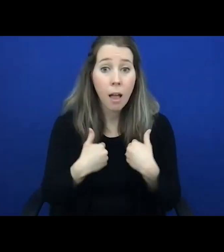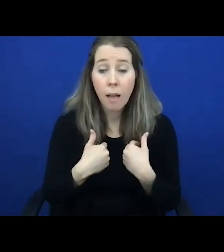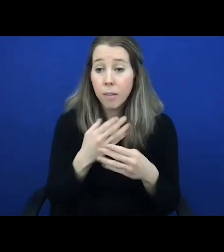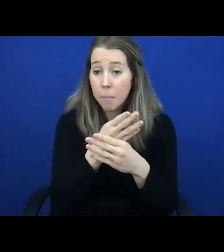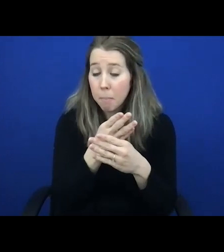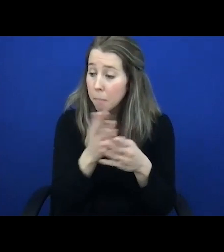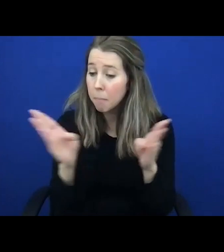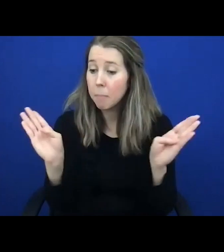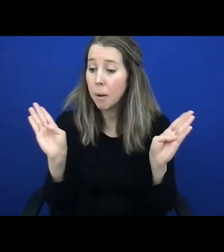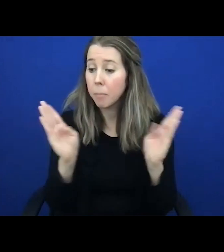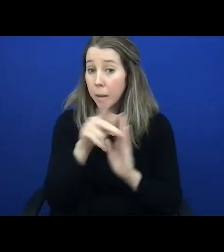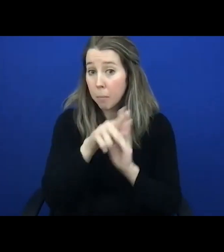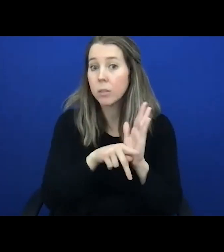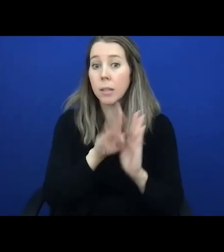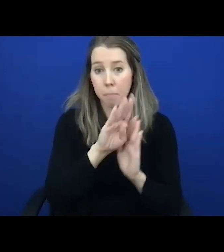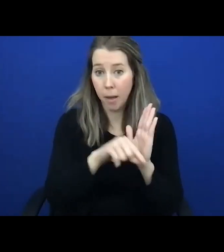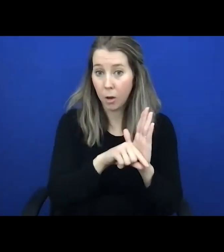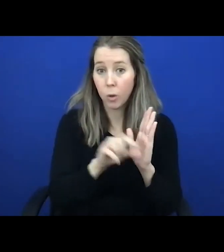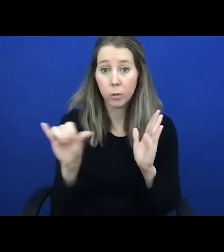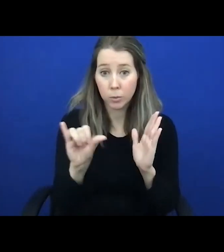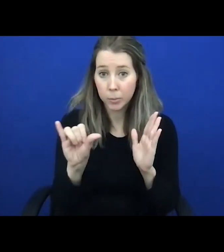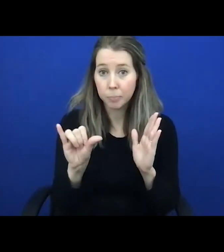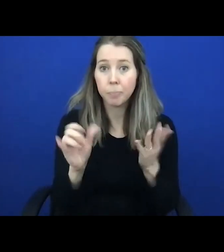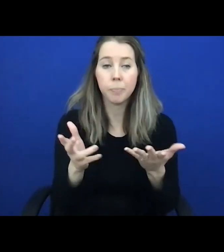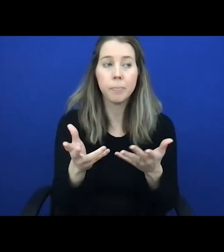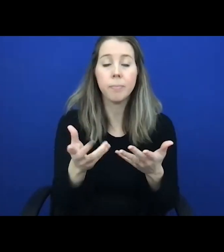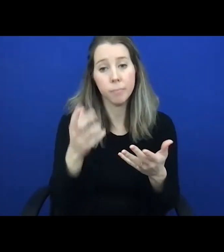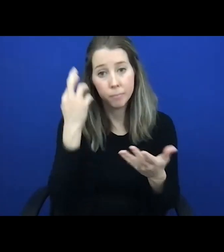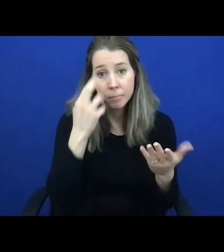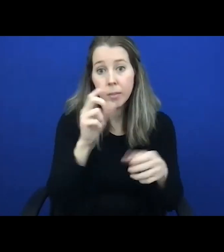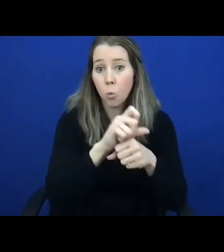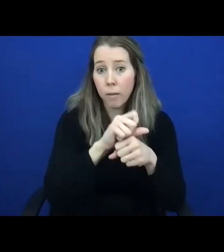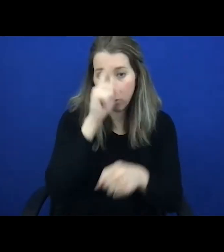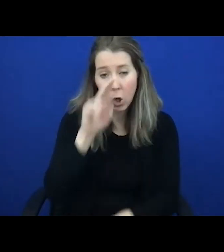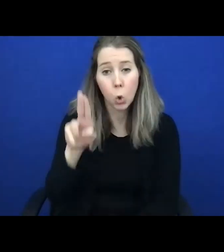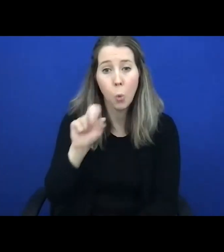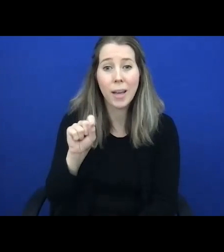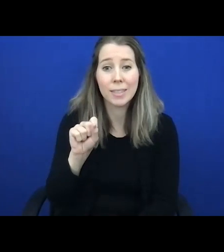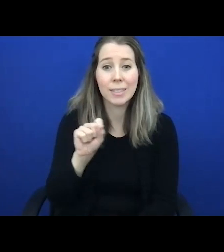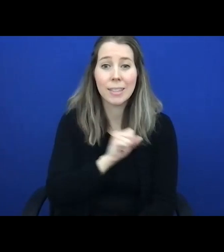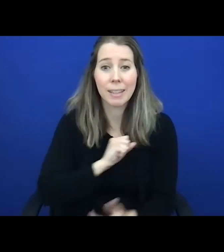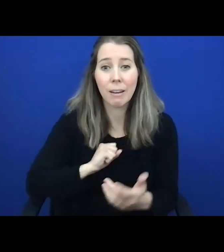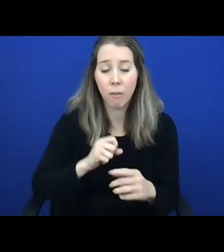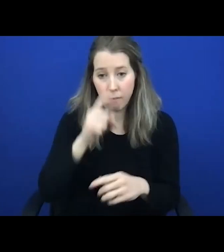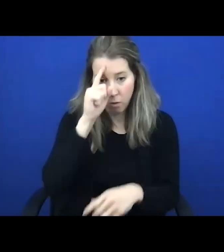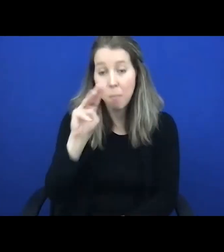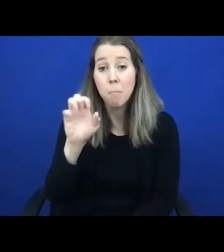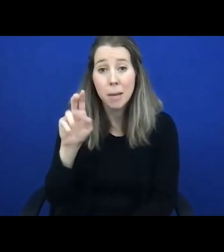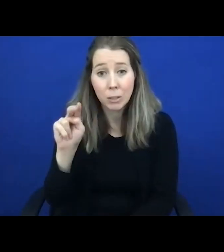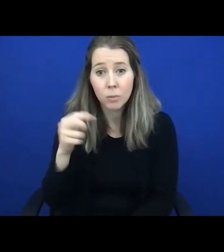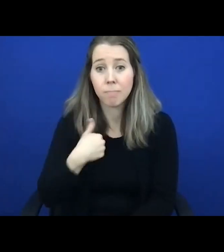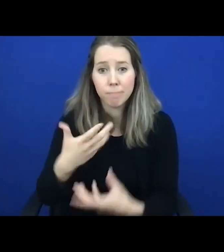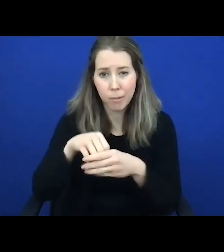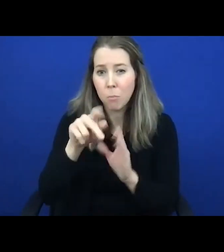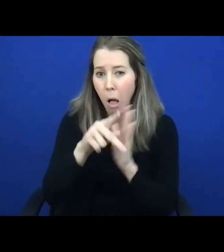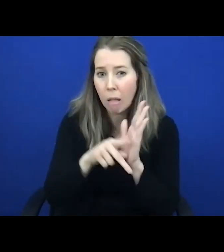public policy background, having worked for a U.S. Senator from Minnesota and been involved in